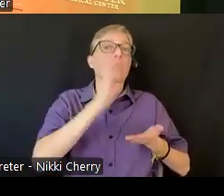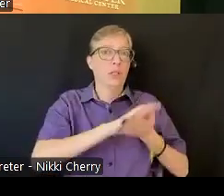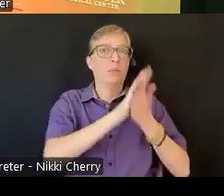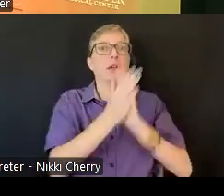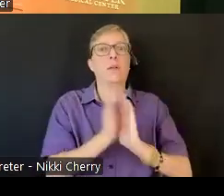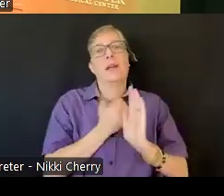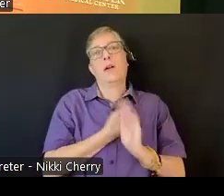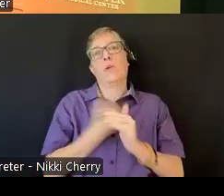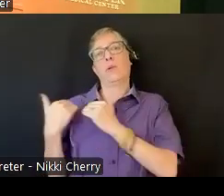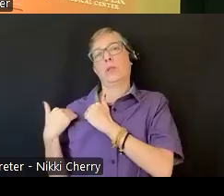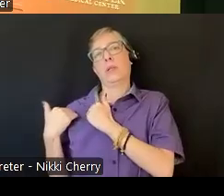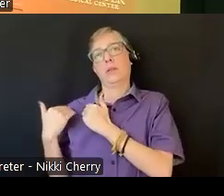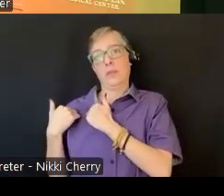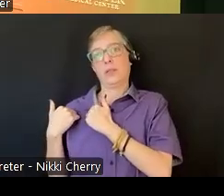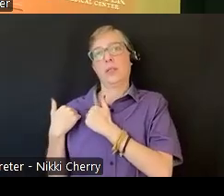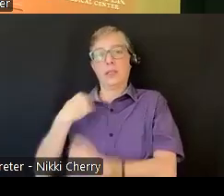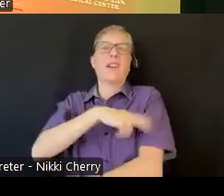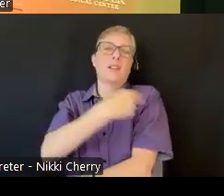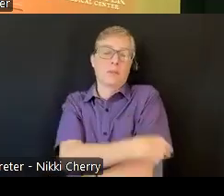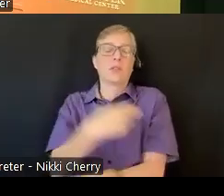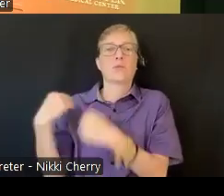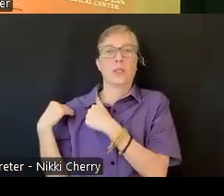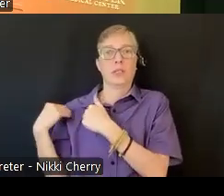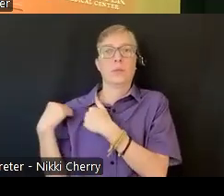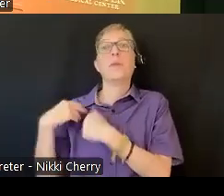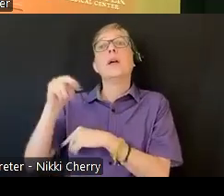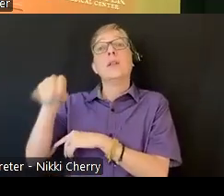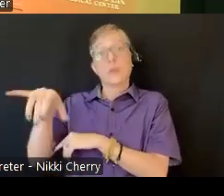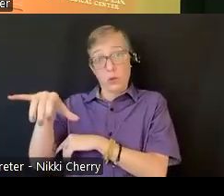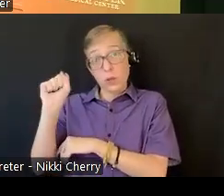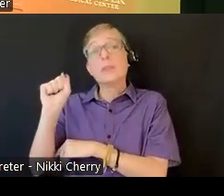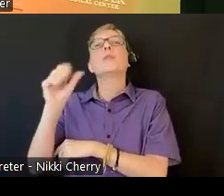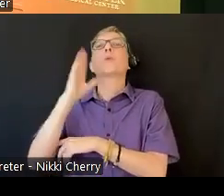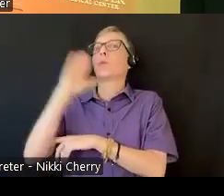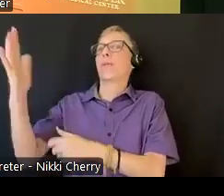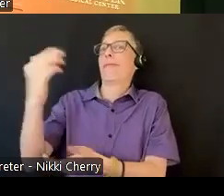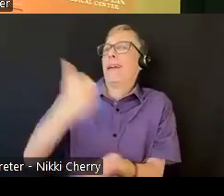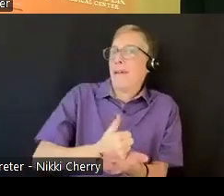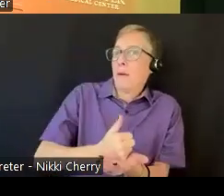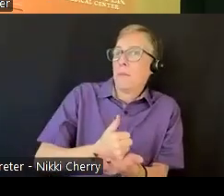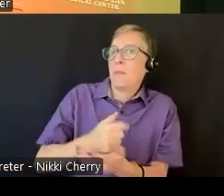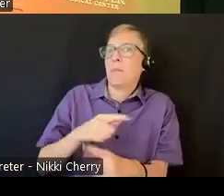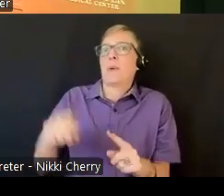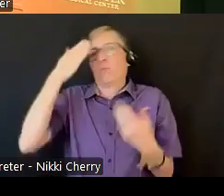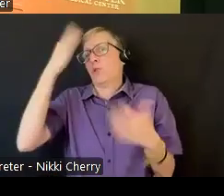do wonder if the New York State will step in to soften this blow, but we don't really